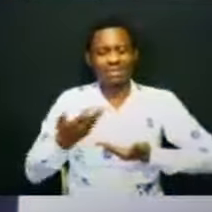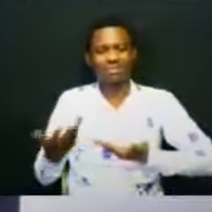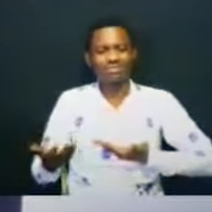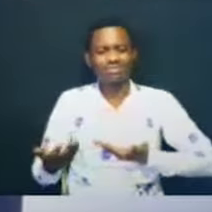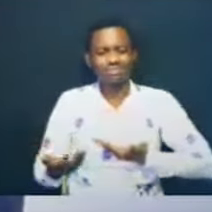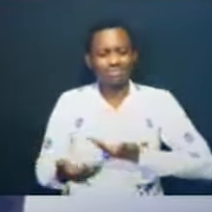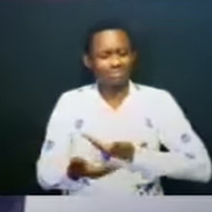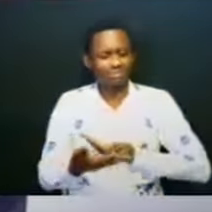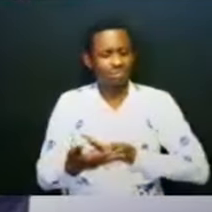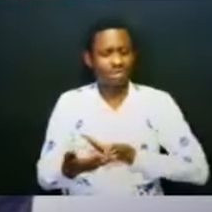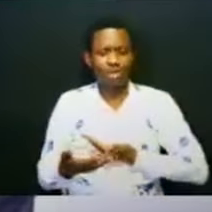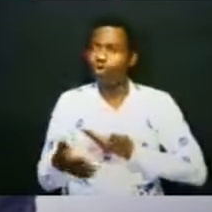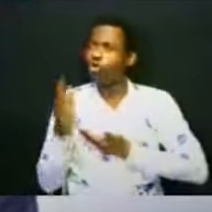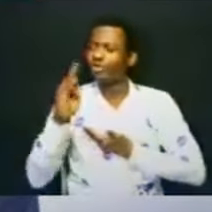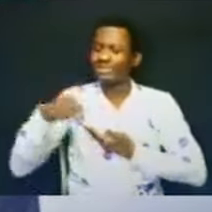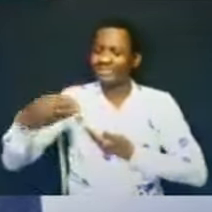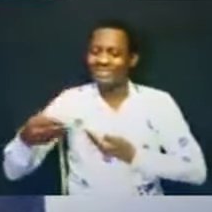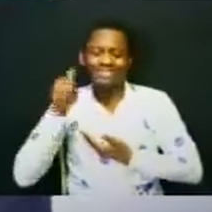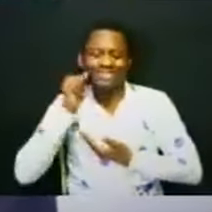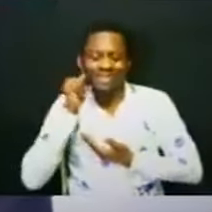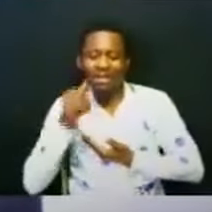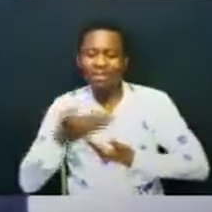his baby.